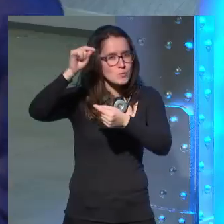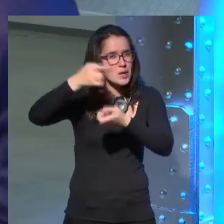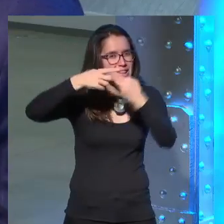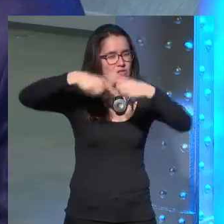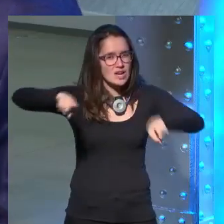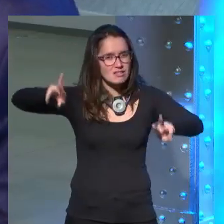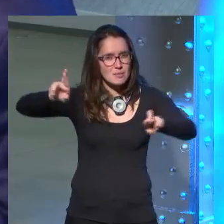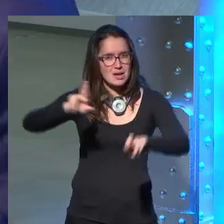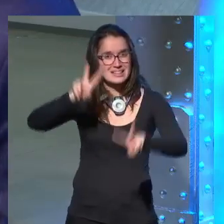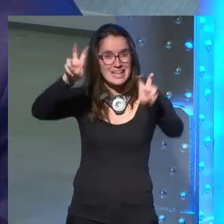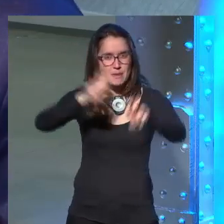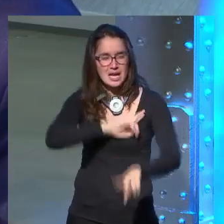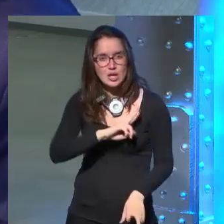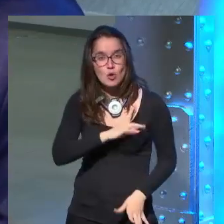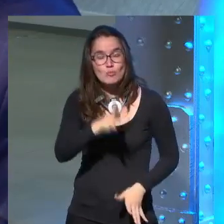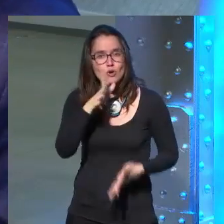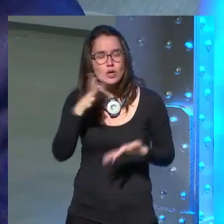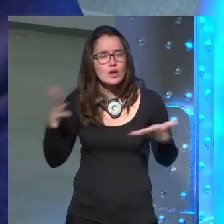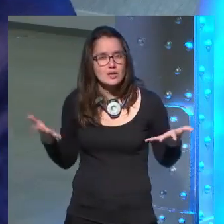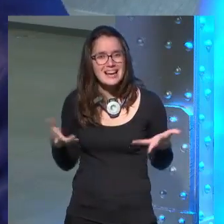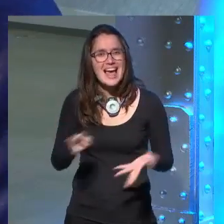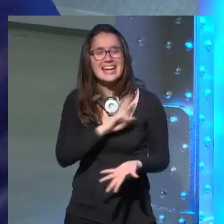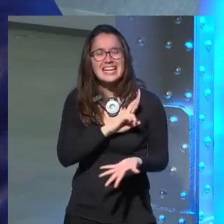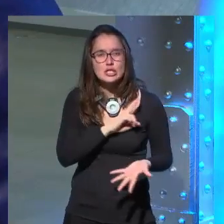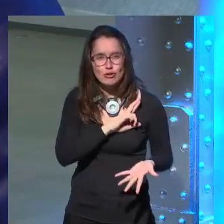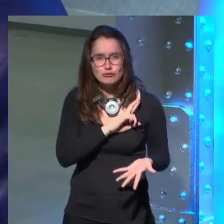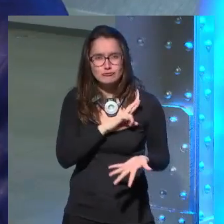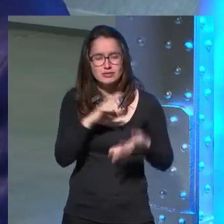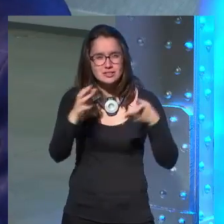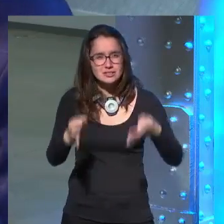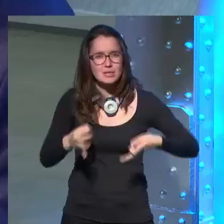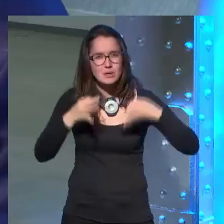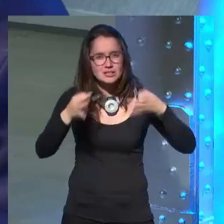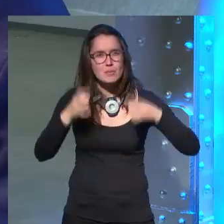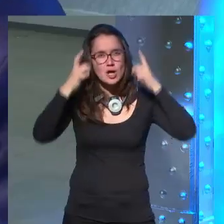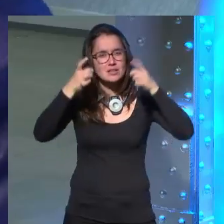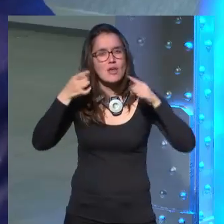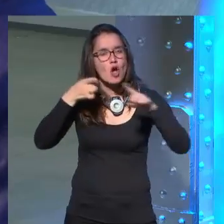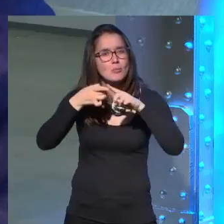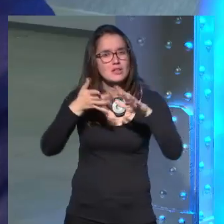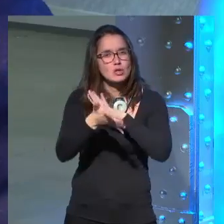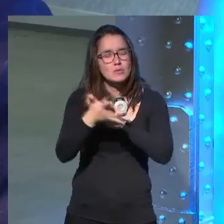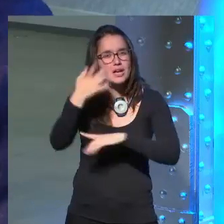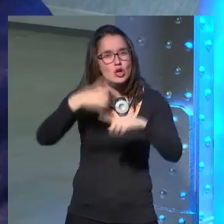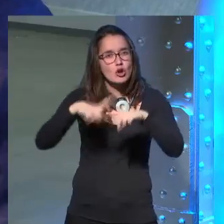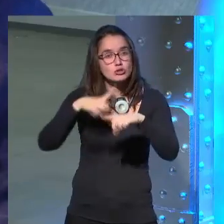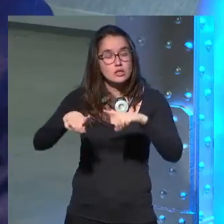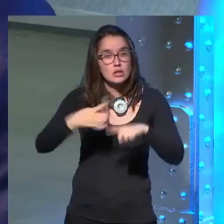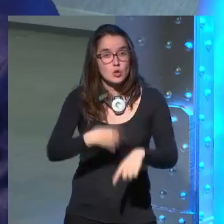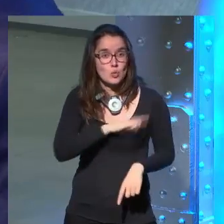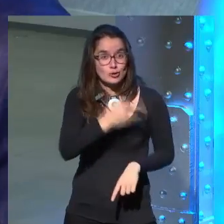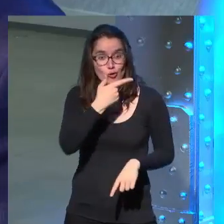because what was religion? It was always meant to be the things which transcend our knowledge, and that